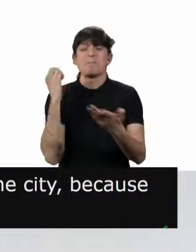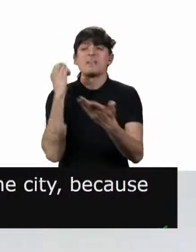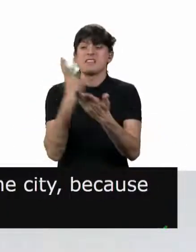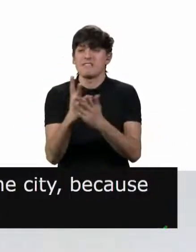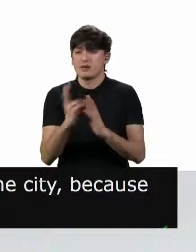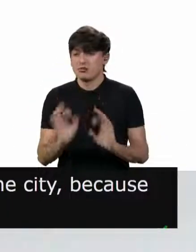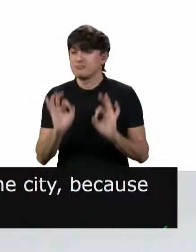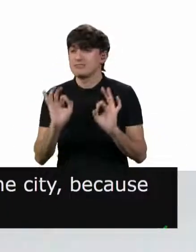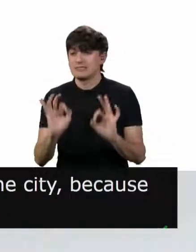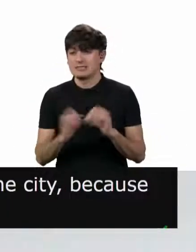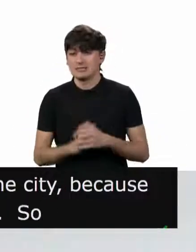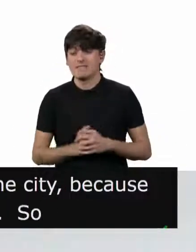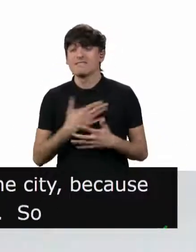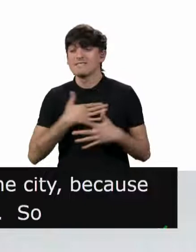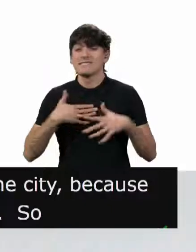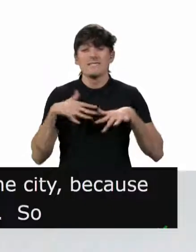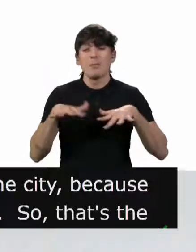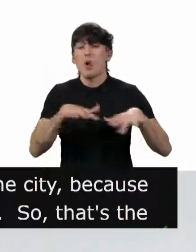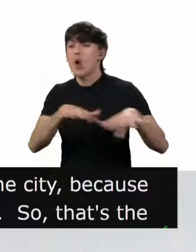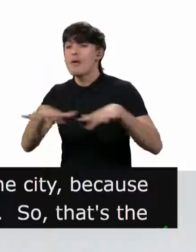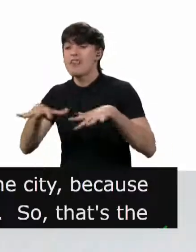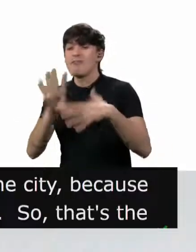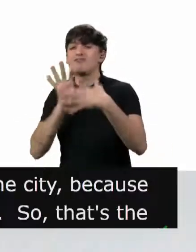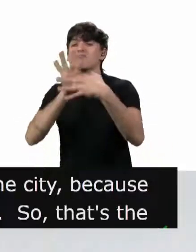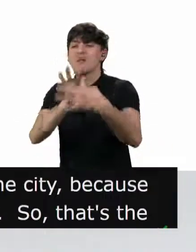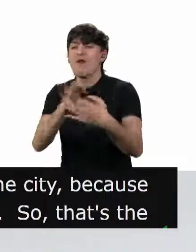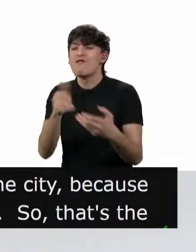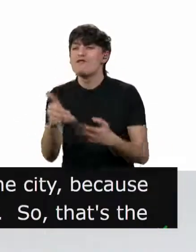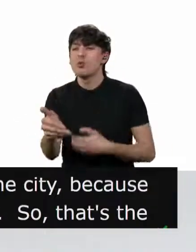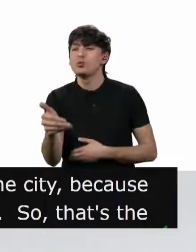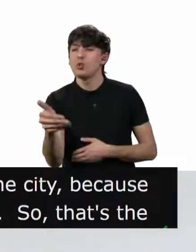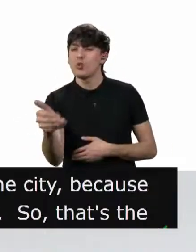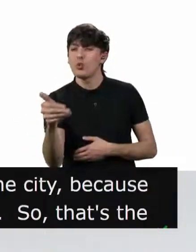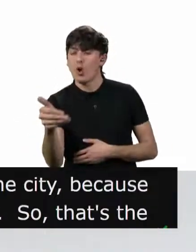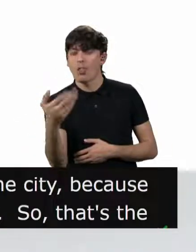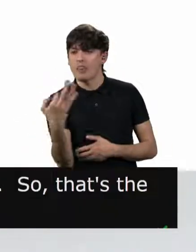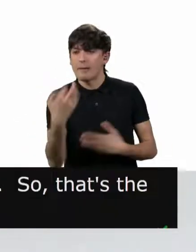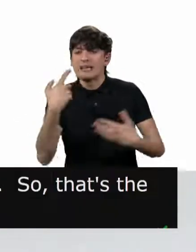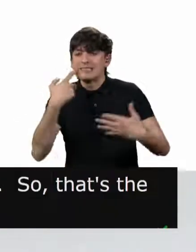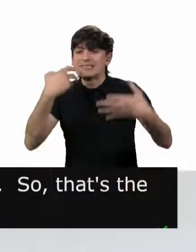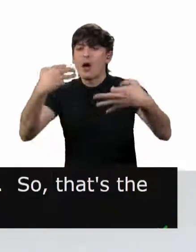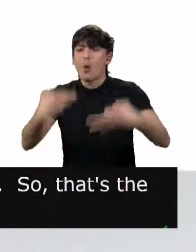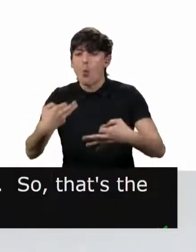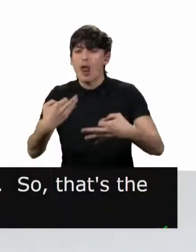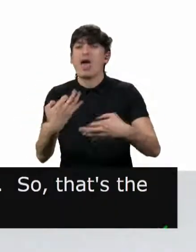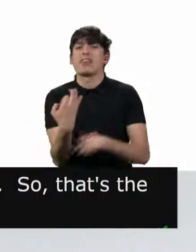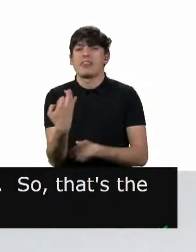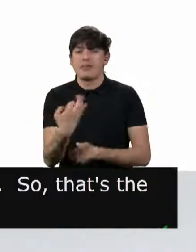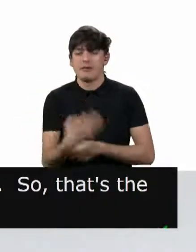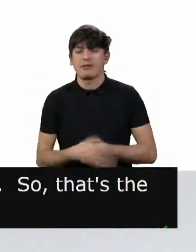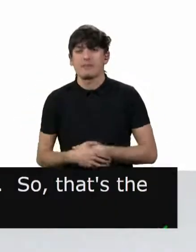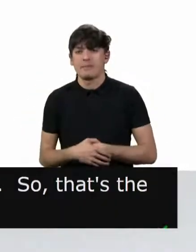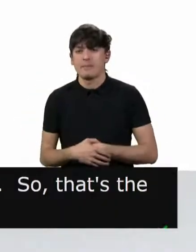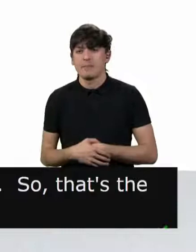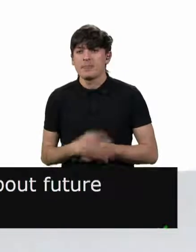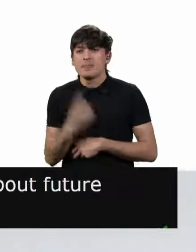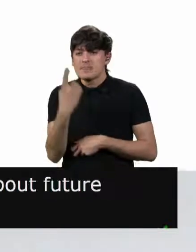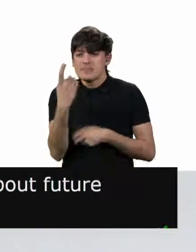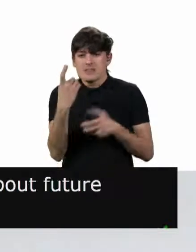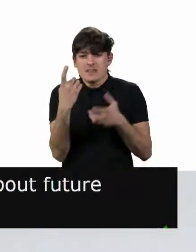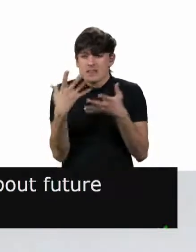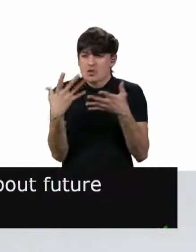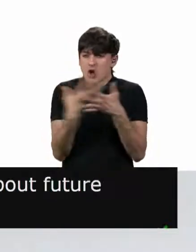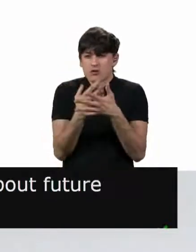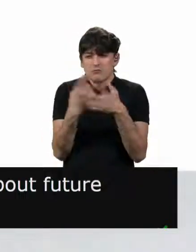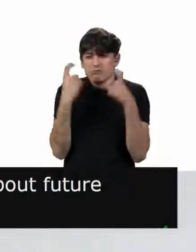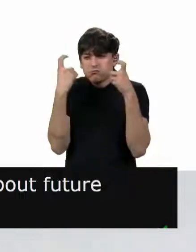Si first queremos challenge. conseguir If we esa want movilidad del to, futuro, entre otras when we cosas, think que tiene que about ser future segura, mobility, it has to be necesitamos safe. enfocar We todas have